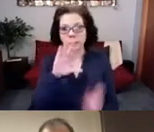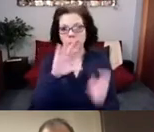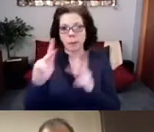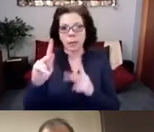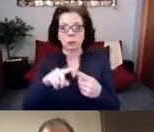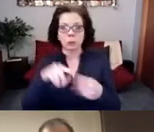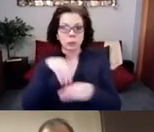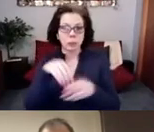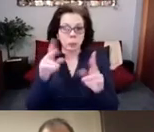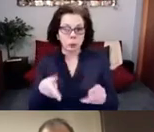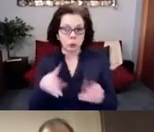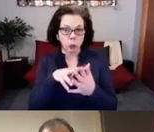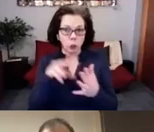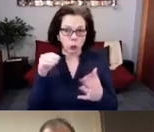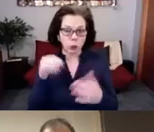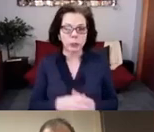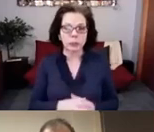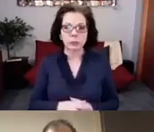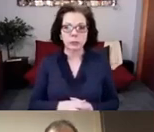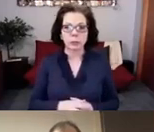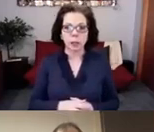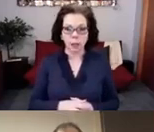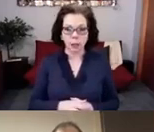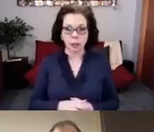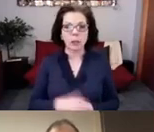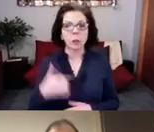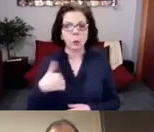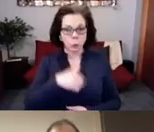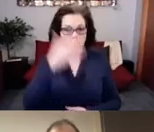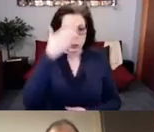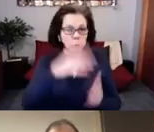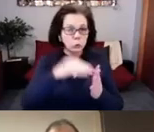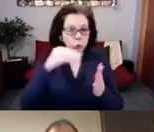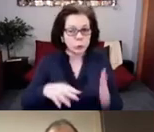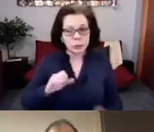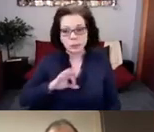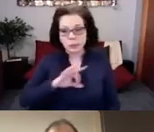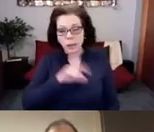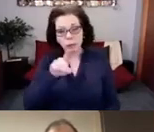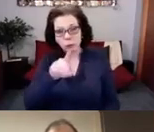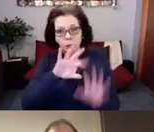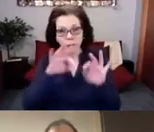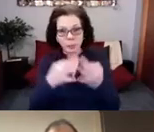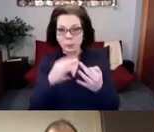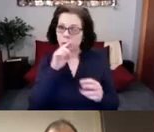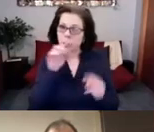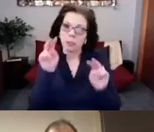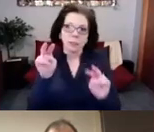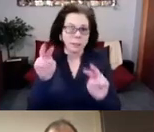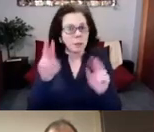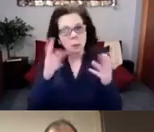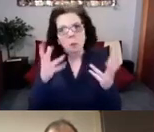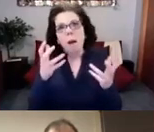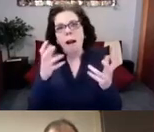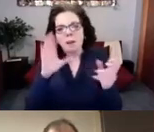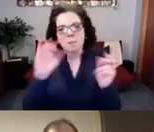in-person learning. We know that all our students, our staff, you as families really looking forward to a return to in-person learning. We're